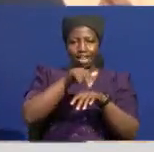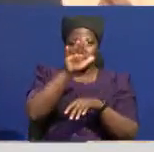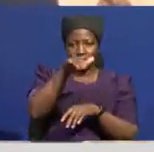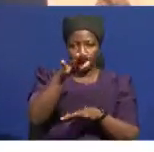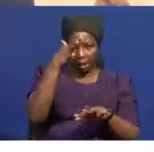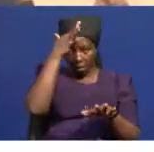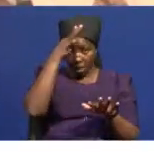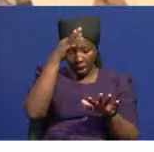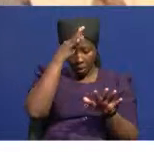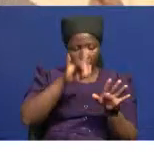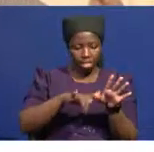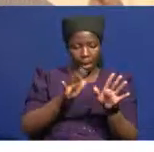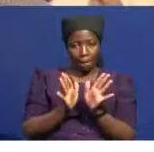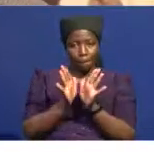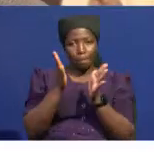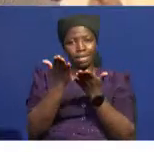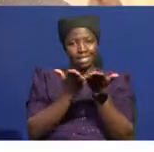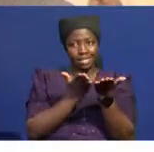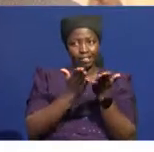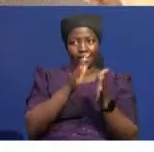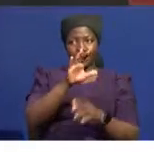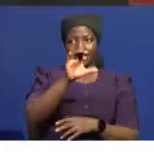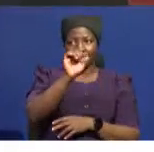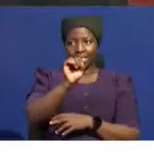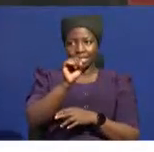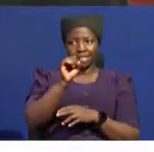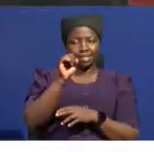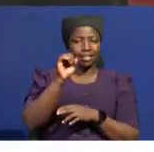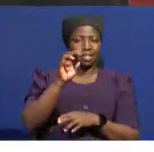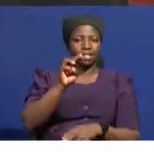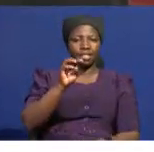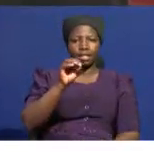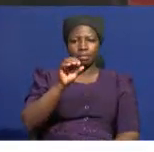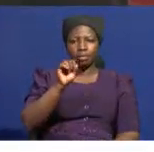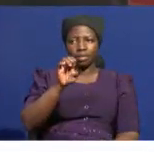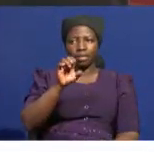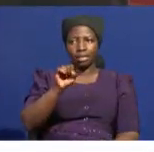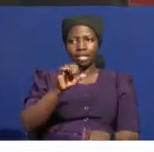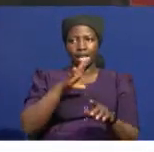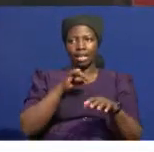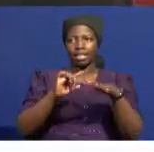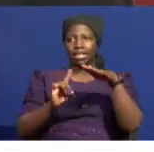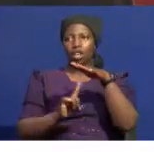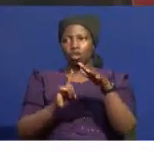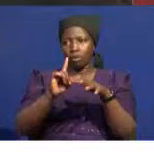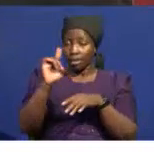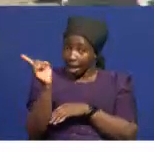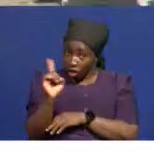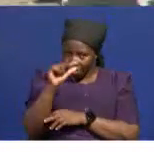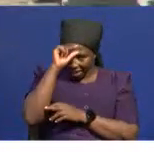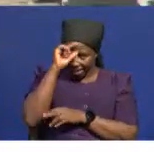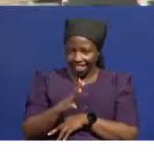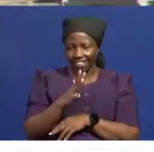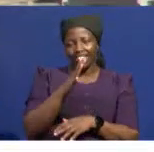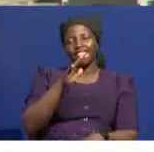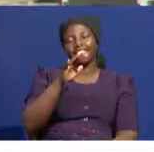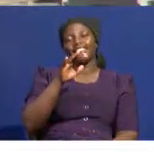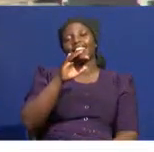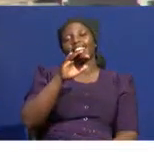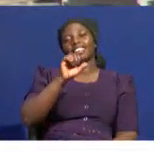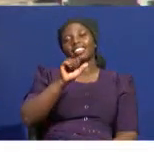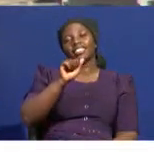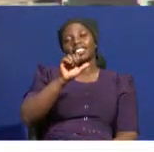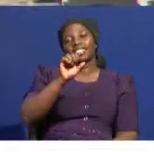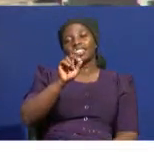Moses Wetangula, Public Service Cabinet Secretary Moses Kuria, and Nairobi Governor Johnson Sakaja. We are in the same